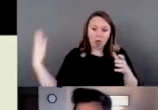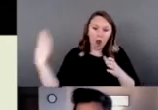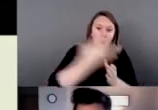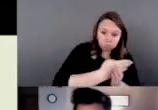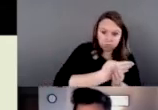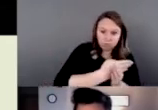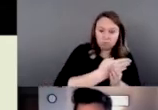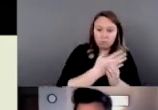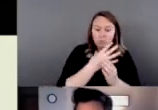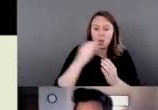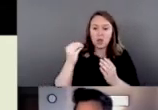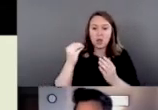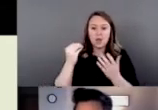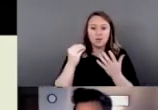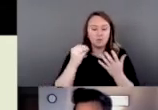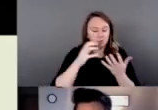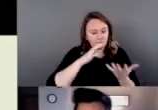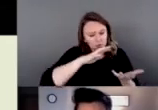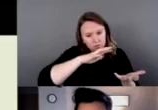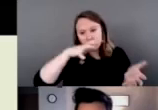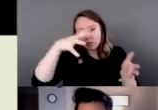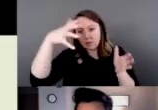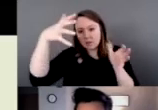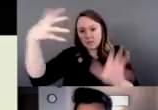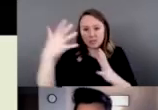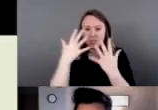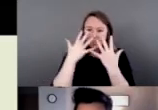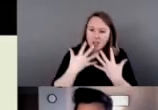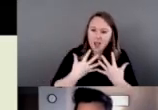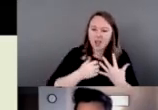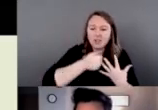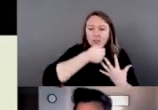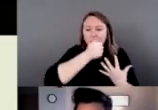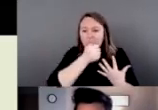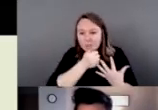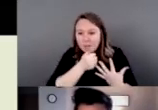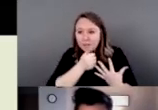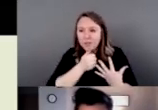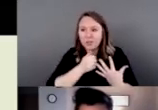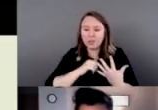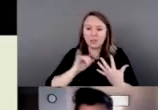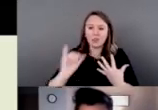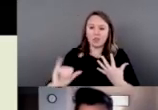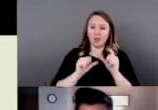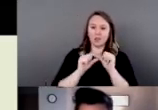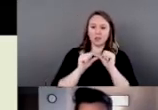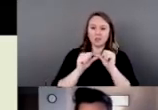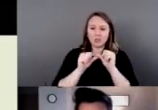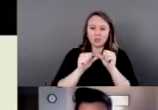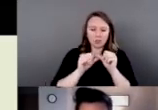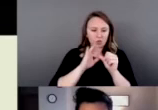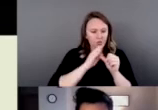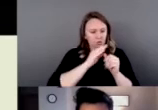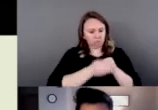this havoc, this sadness, this suffering that just continues from generation to